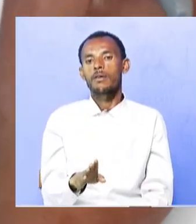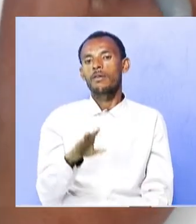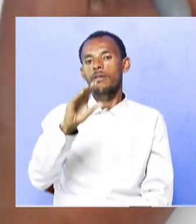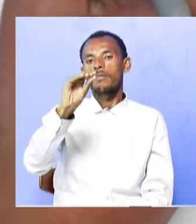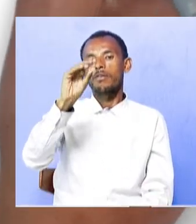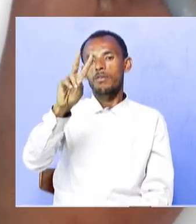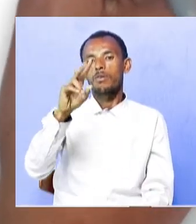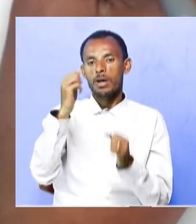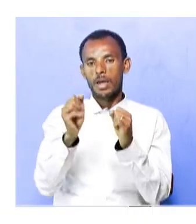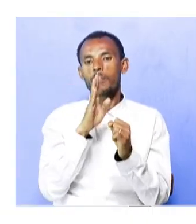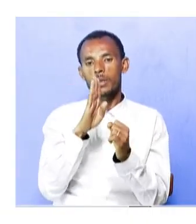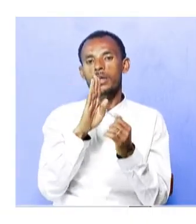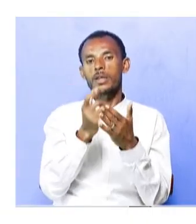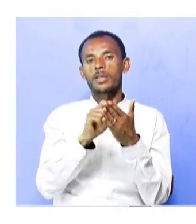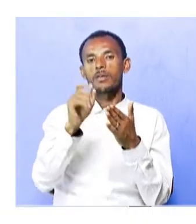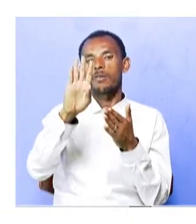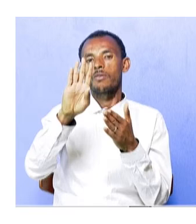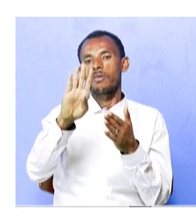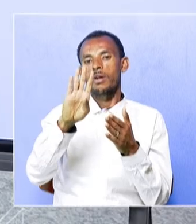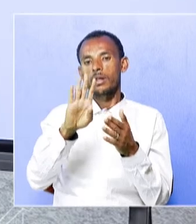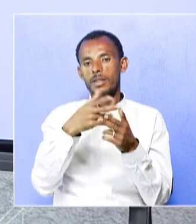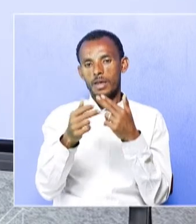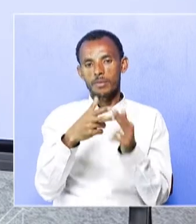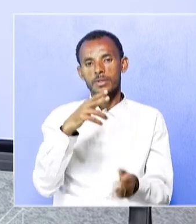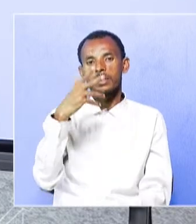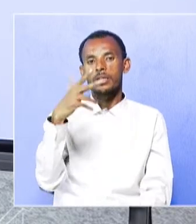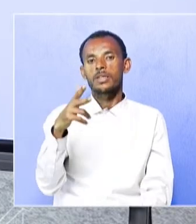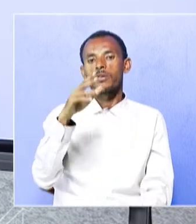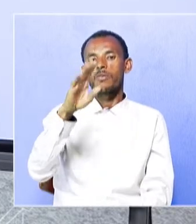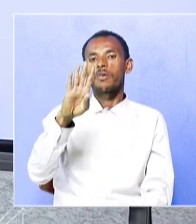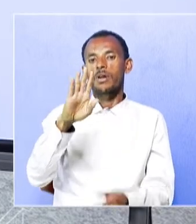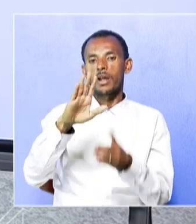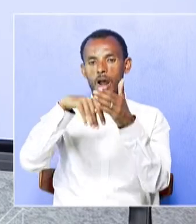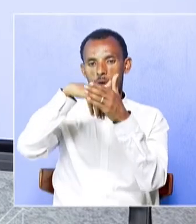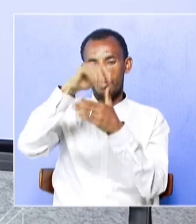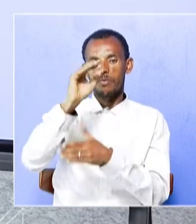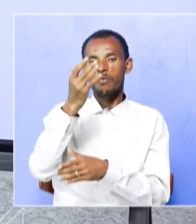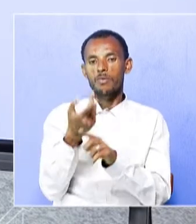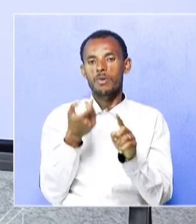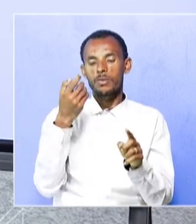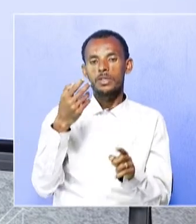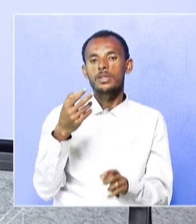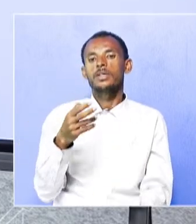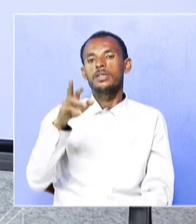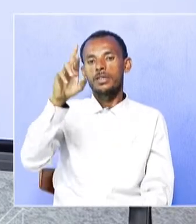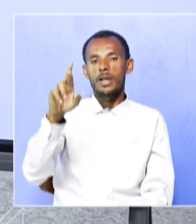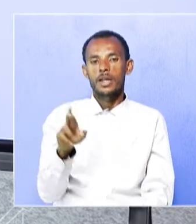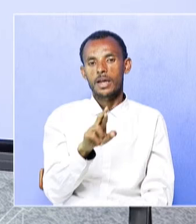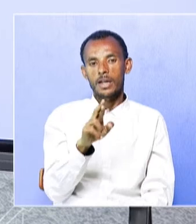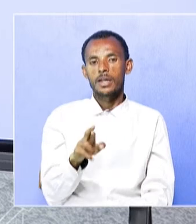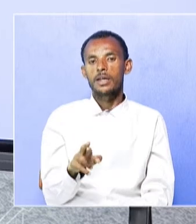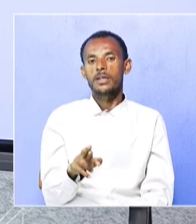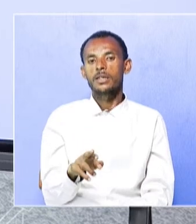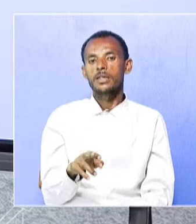52 can be written as 4 times 13. 4 can be taken out from the radical, so that in the